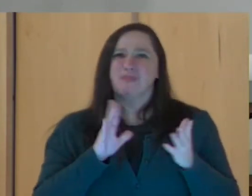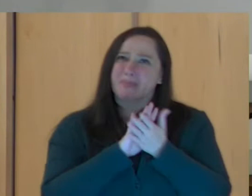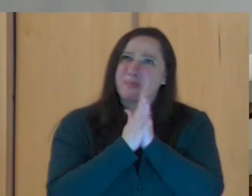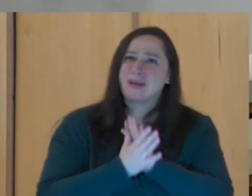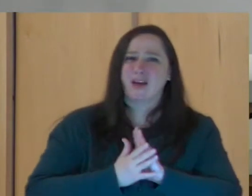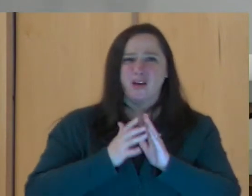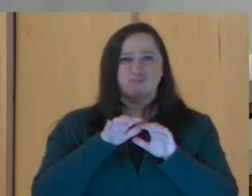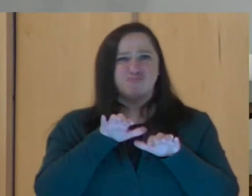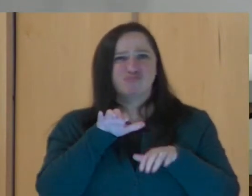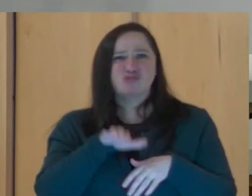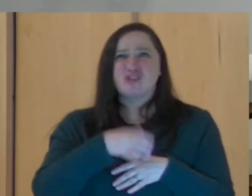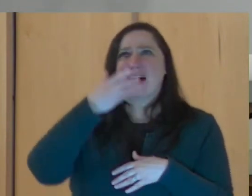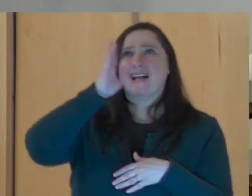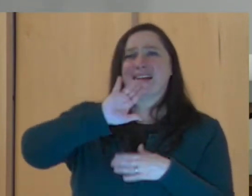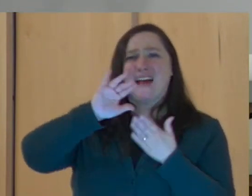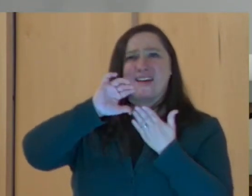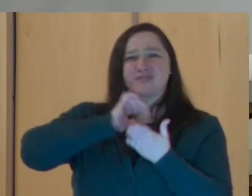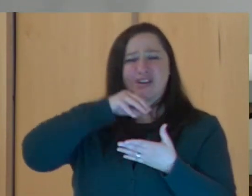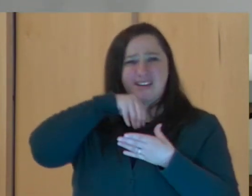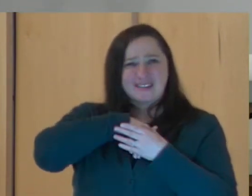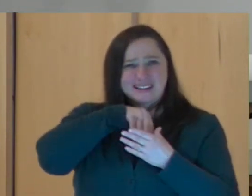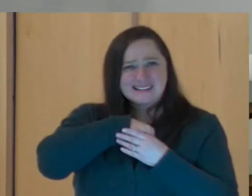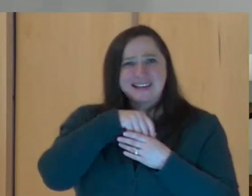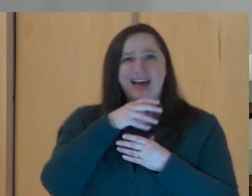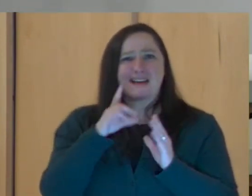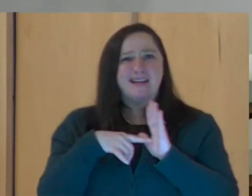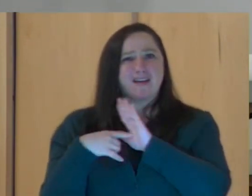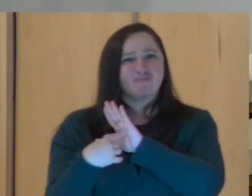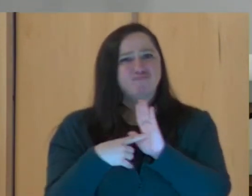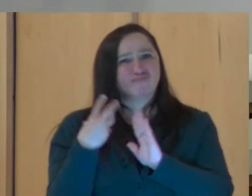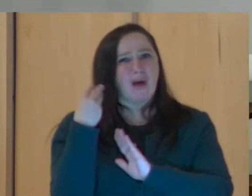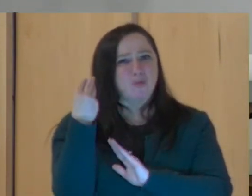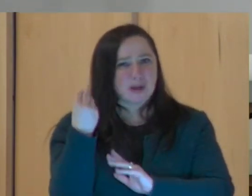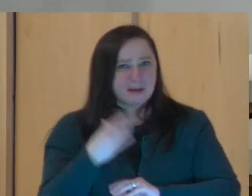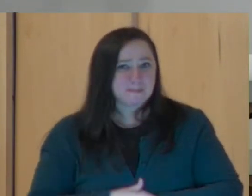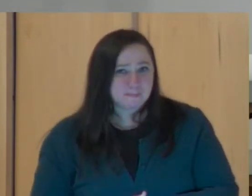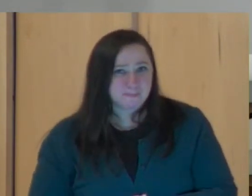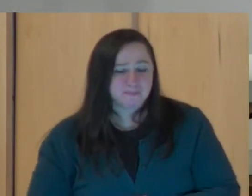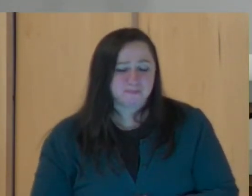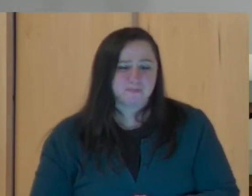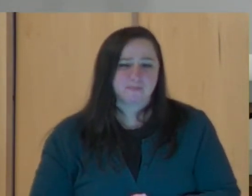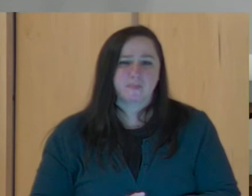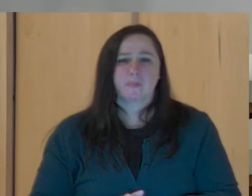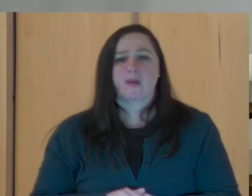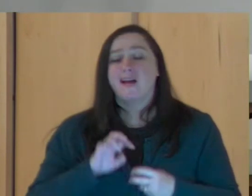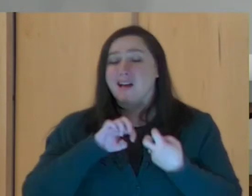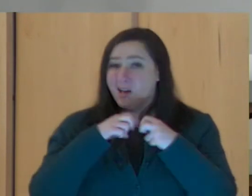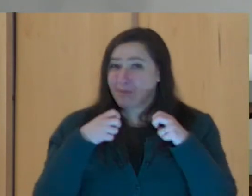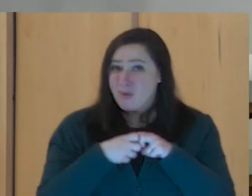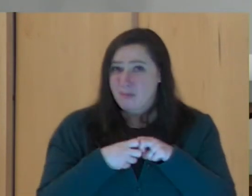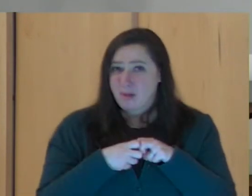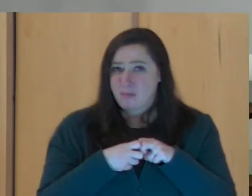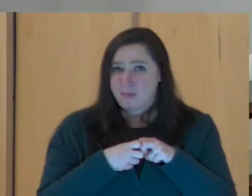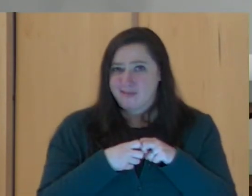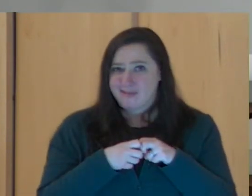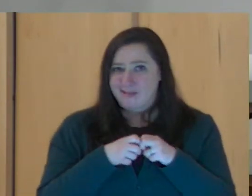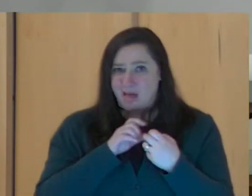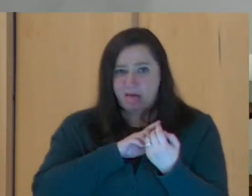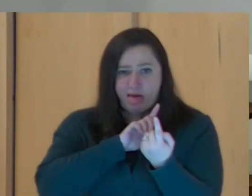forgiven on the inside and on the outside. Problem is, you can't go to Caiaphas for